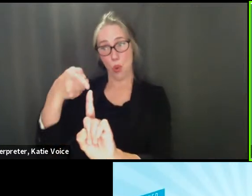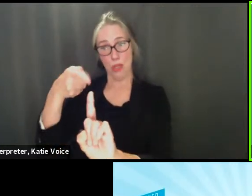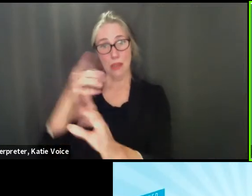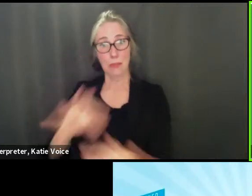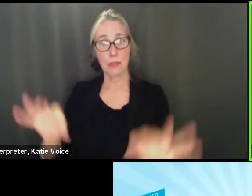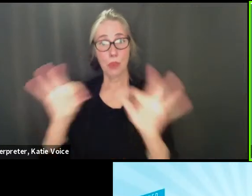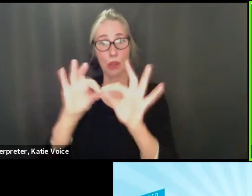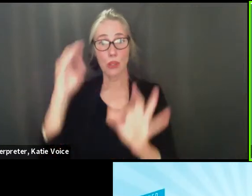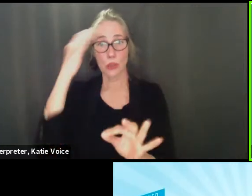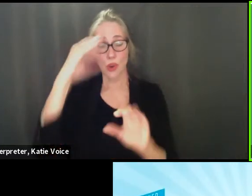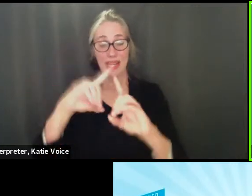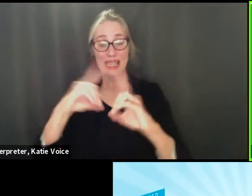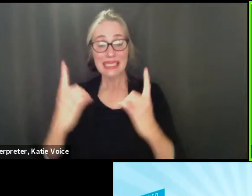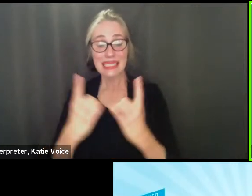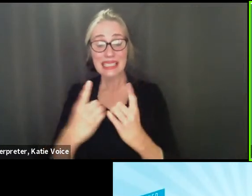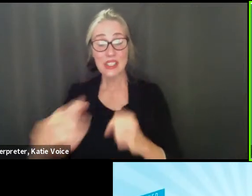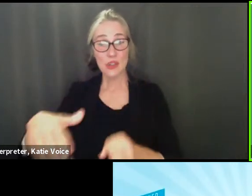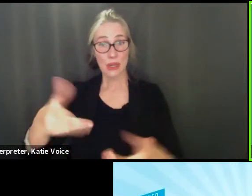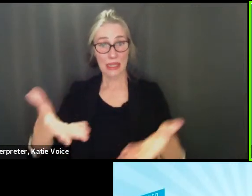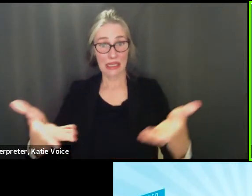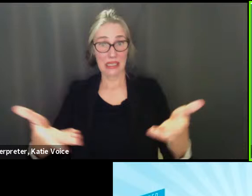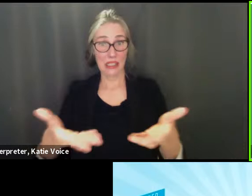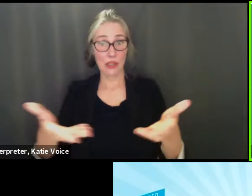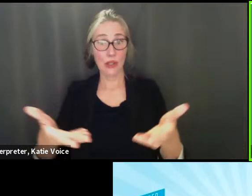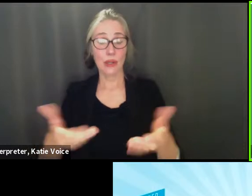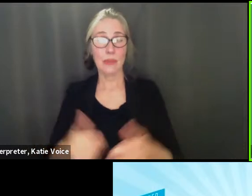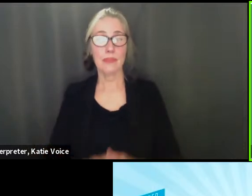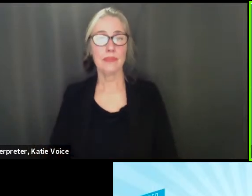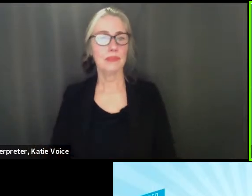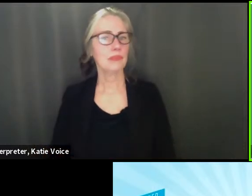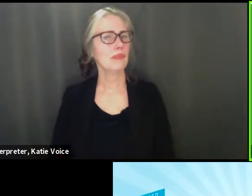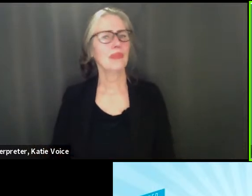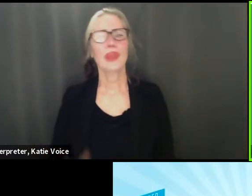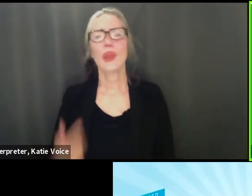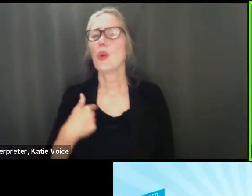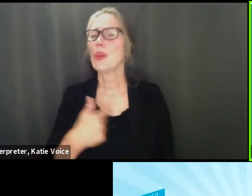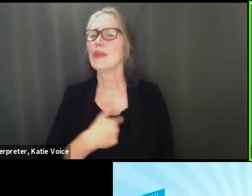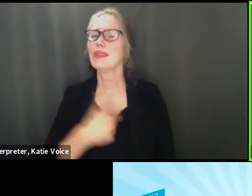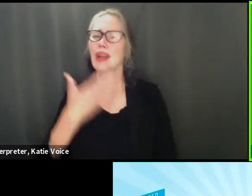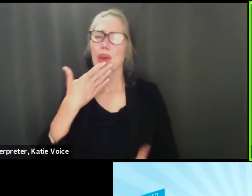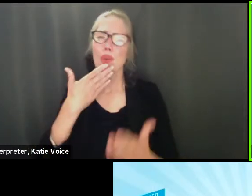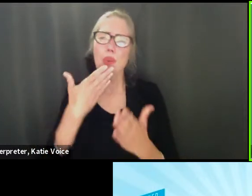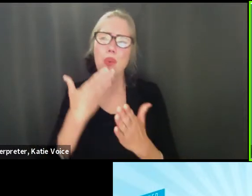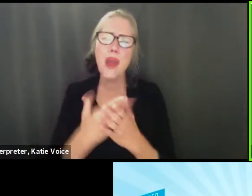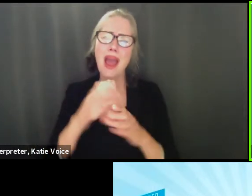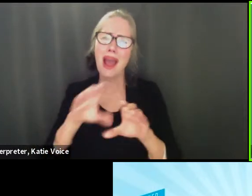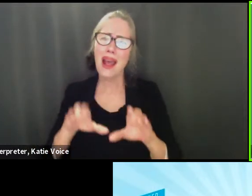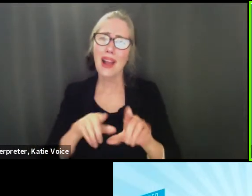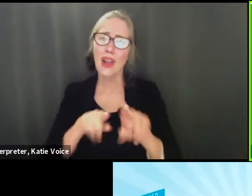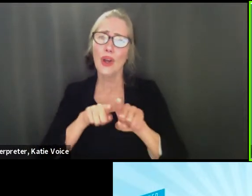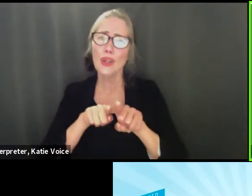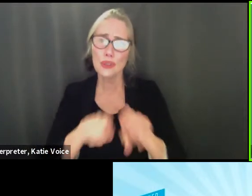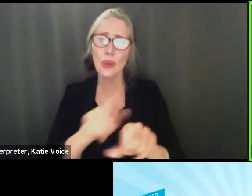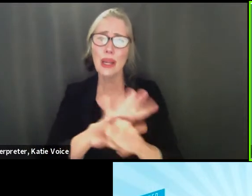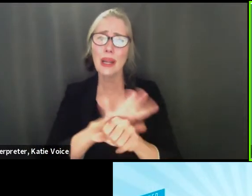this district has done what I believe we've done really well during the pandemic. And we've done really well because we